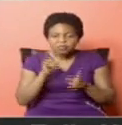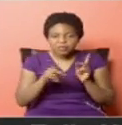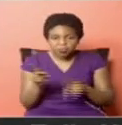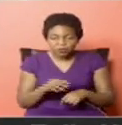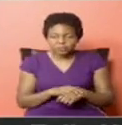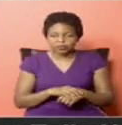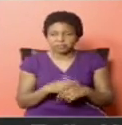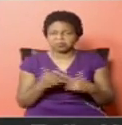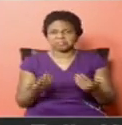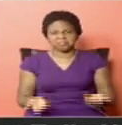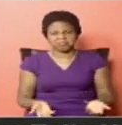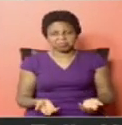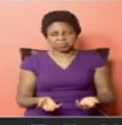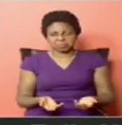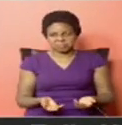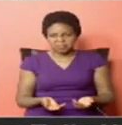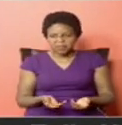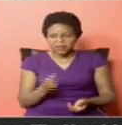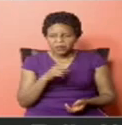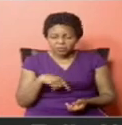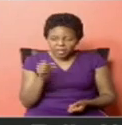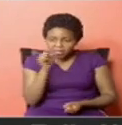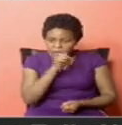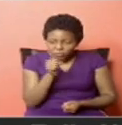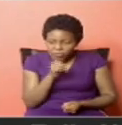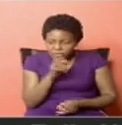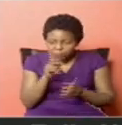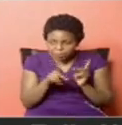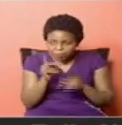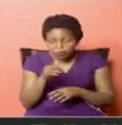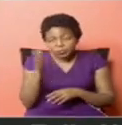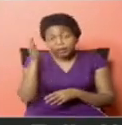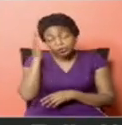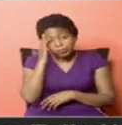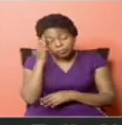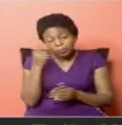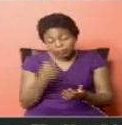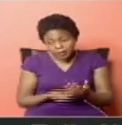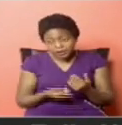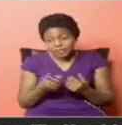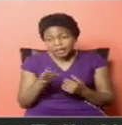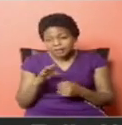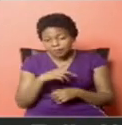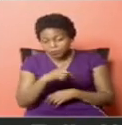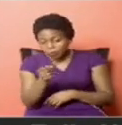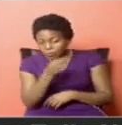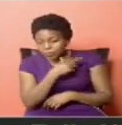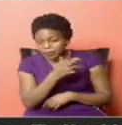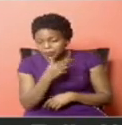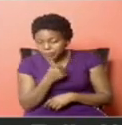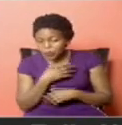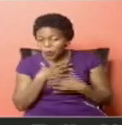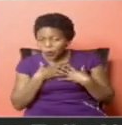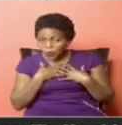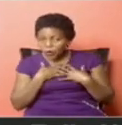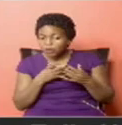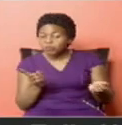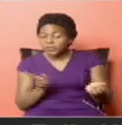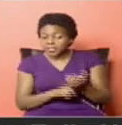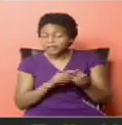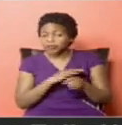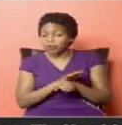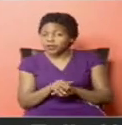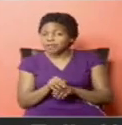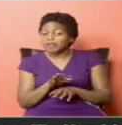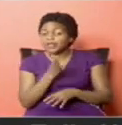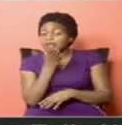persons. And for us older people, we knew if you go to a hospital, that's where you are going to catch it. And